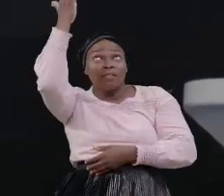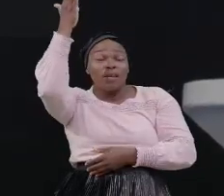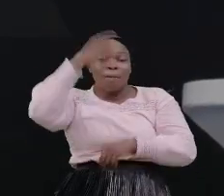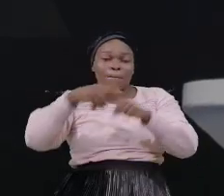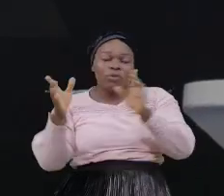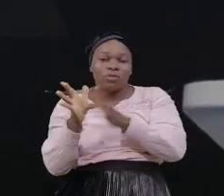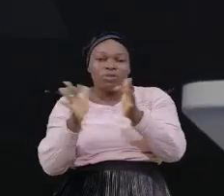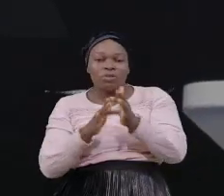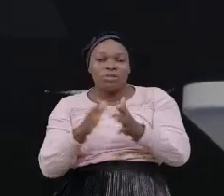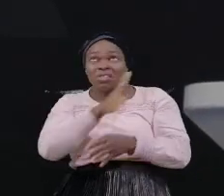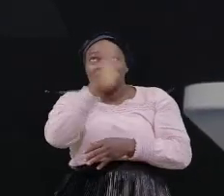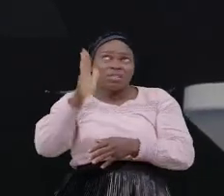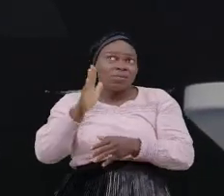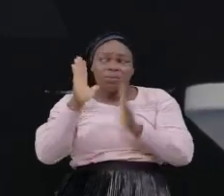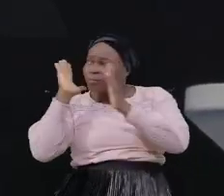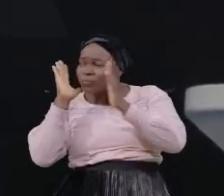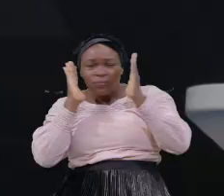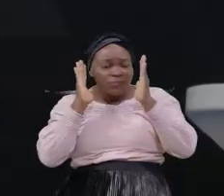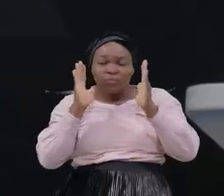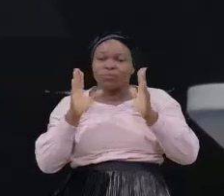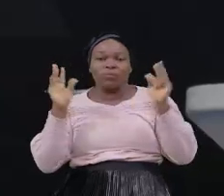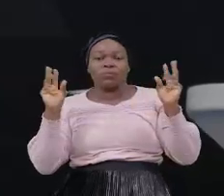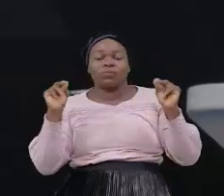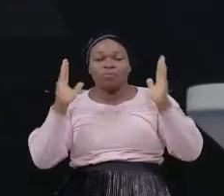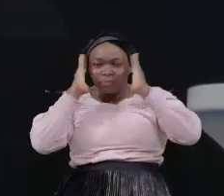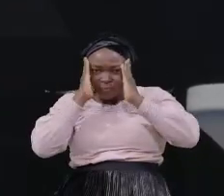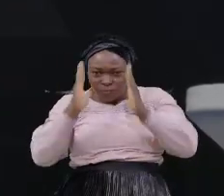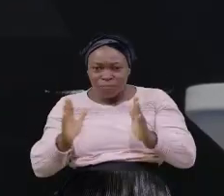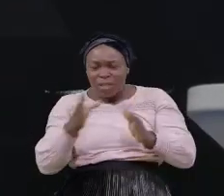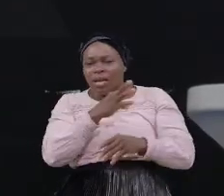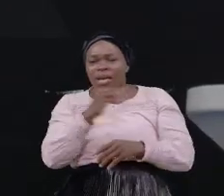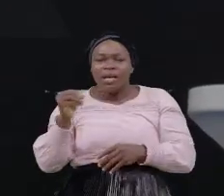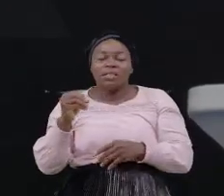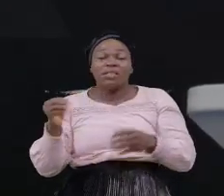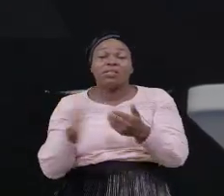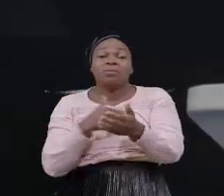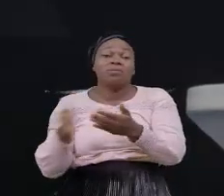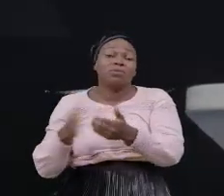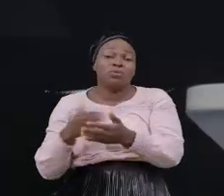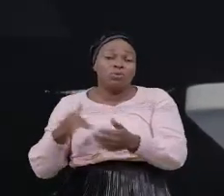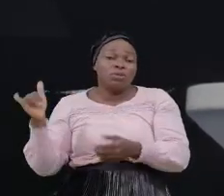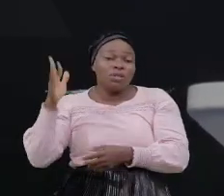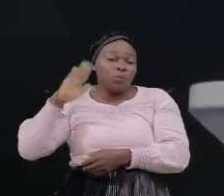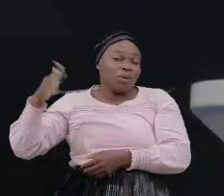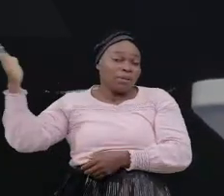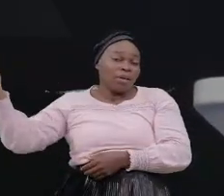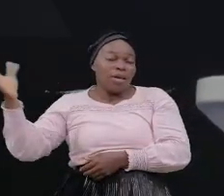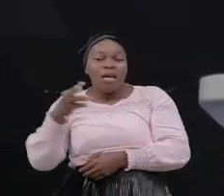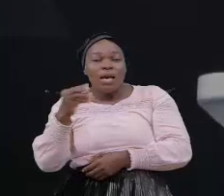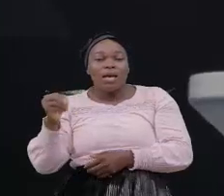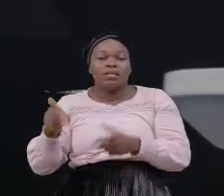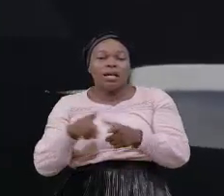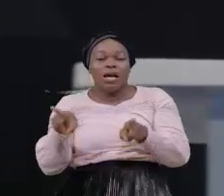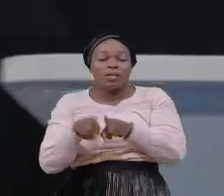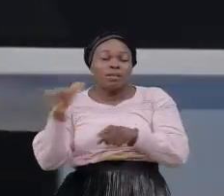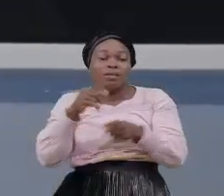distracted. He knew. Even as they climbed up there, he knew. And as we came over here, he knew. As